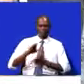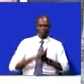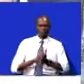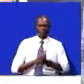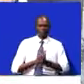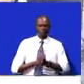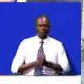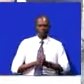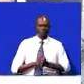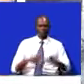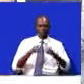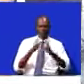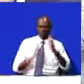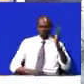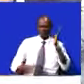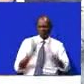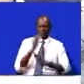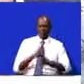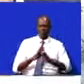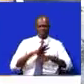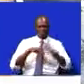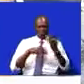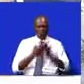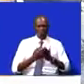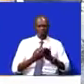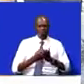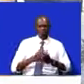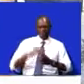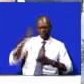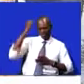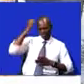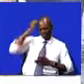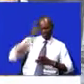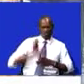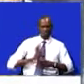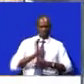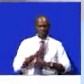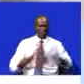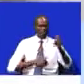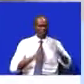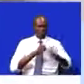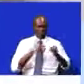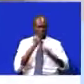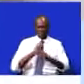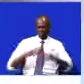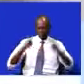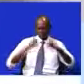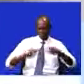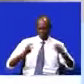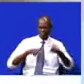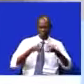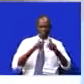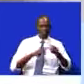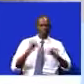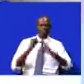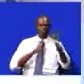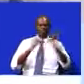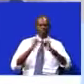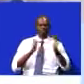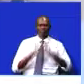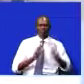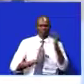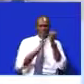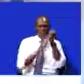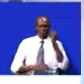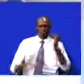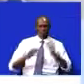each constituency add the develop an educational committee madhi timonaga assessment and vary and vet the need students monego